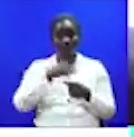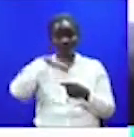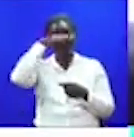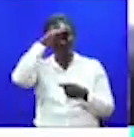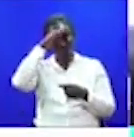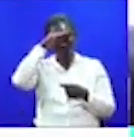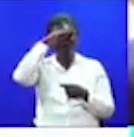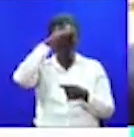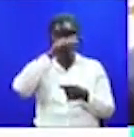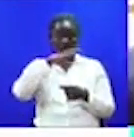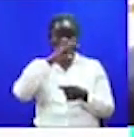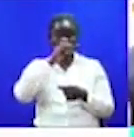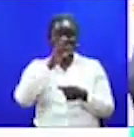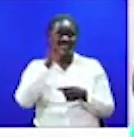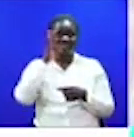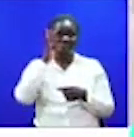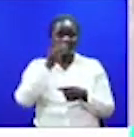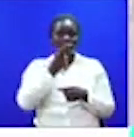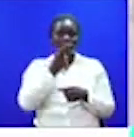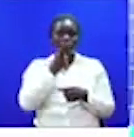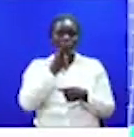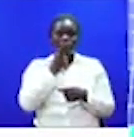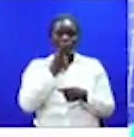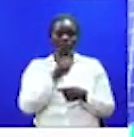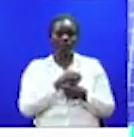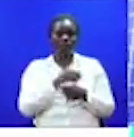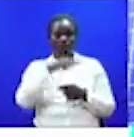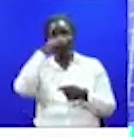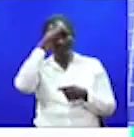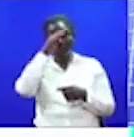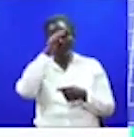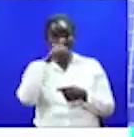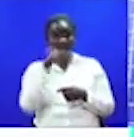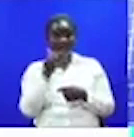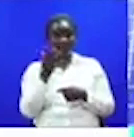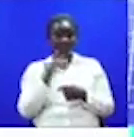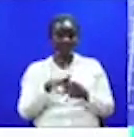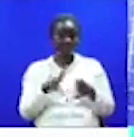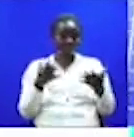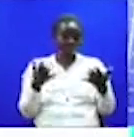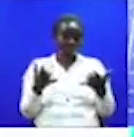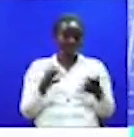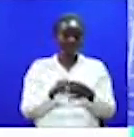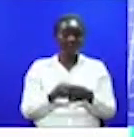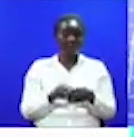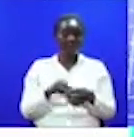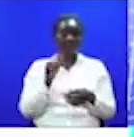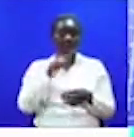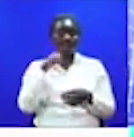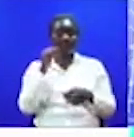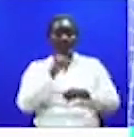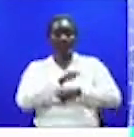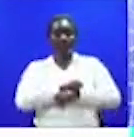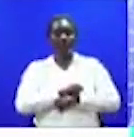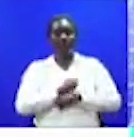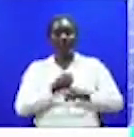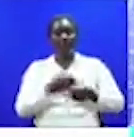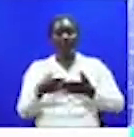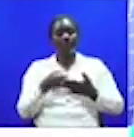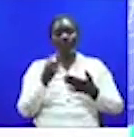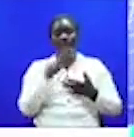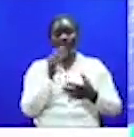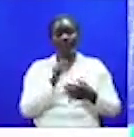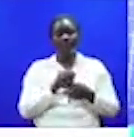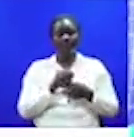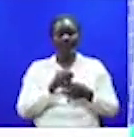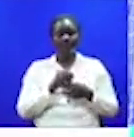birewa buna tisigara buna gotinda na bintu binde bira nyare ko babeka amba bisa ko muje school abana bari bagatigire school mapema